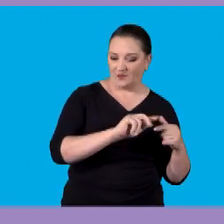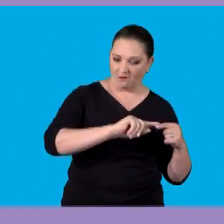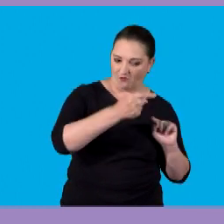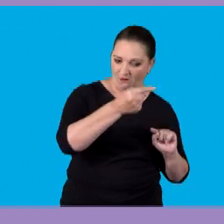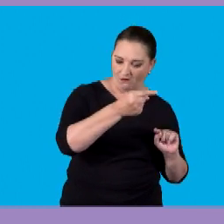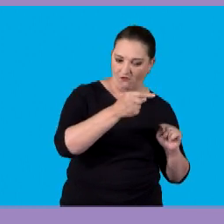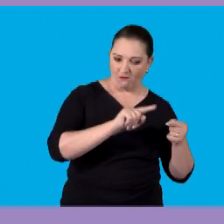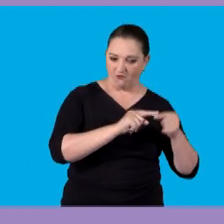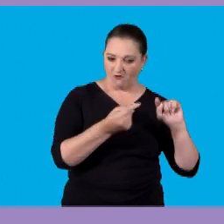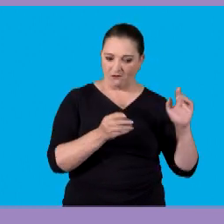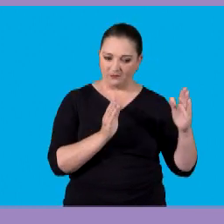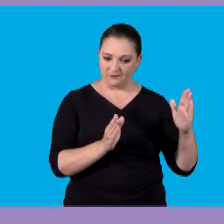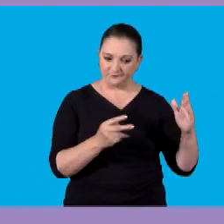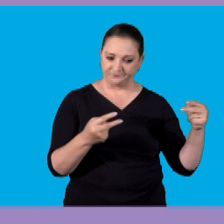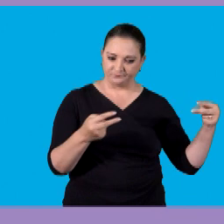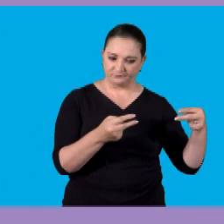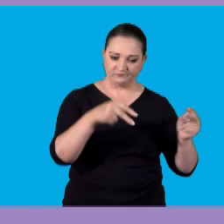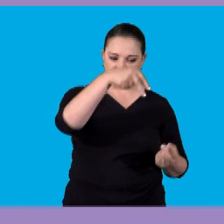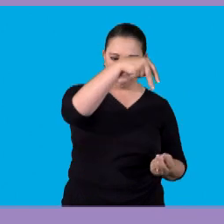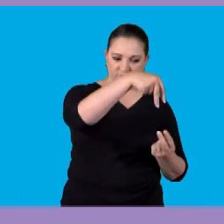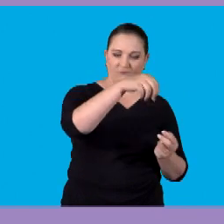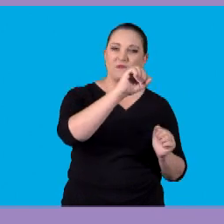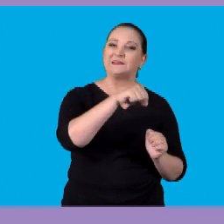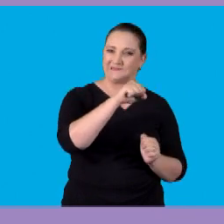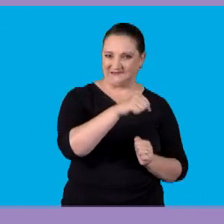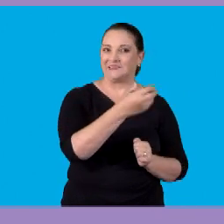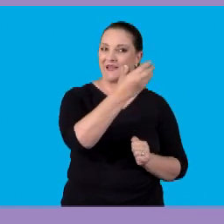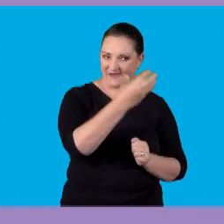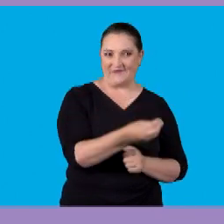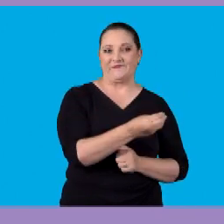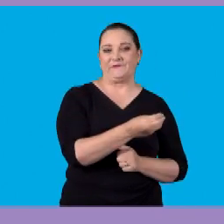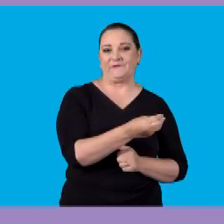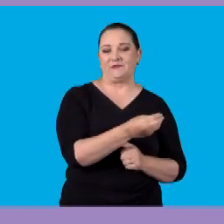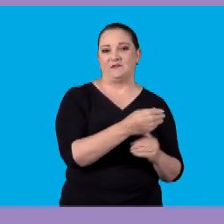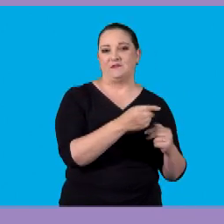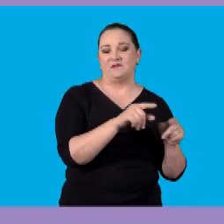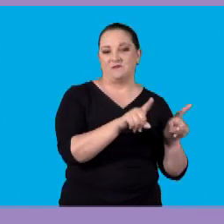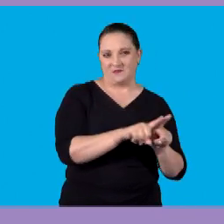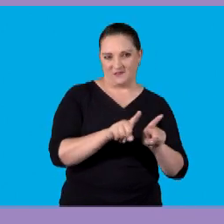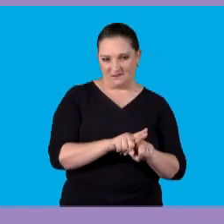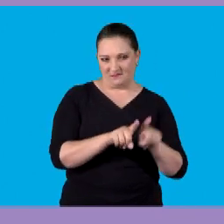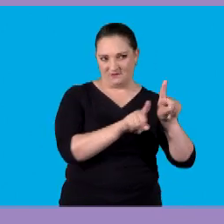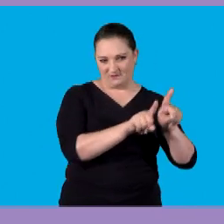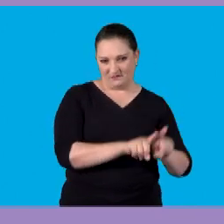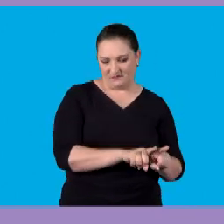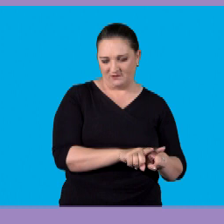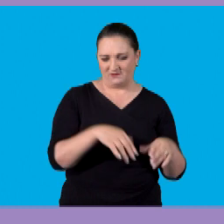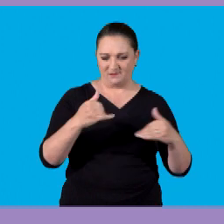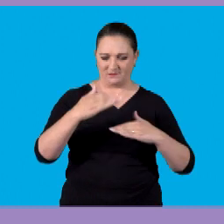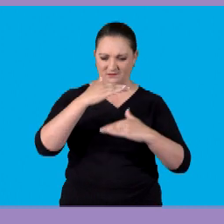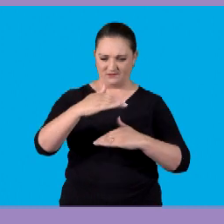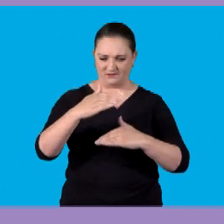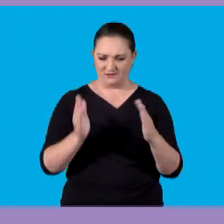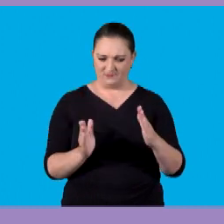equal? Yes, a rhombus does have its adjacent sides equal. What about